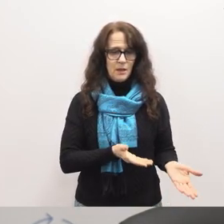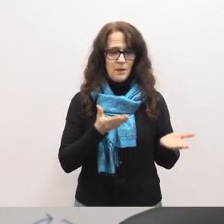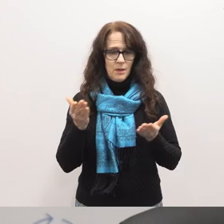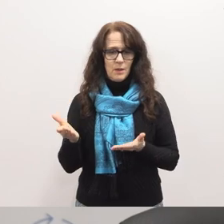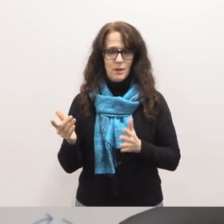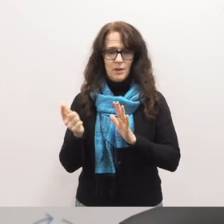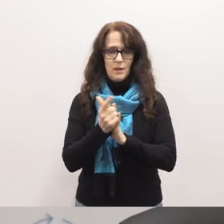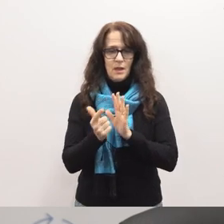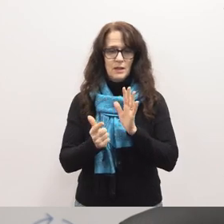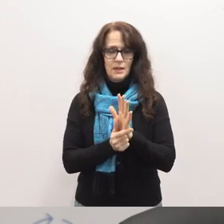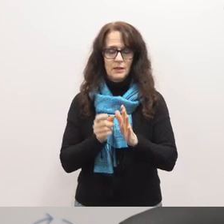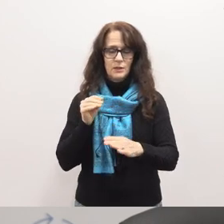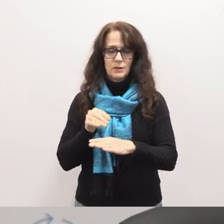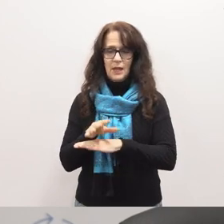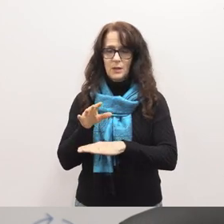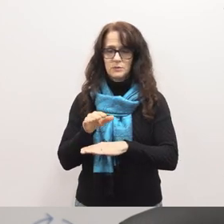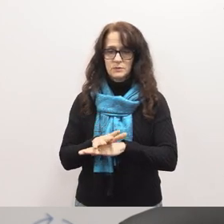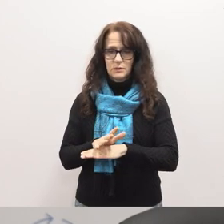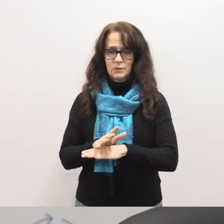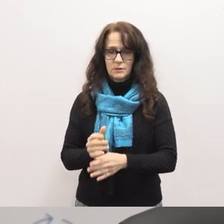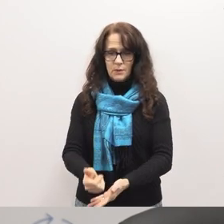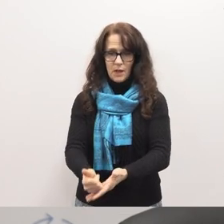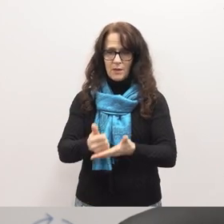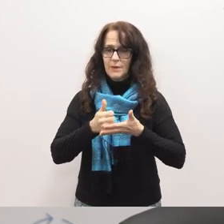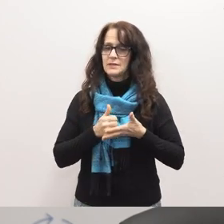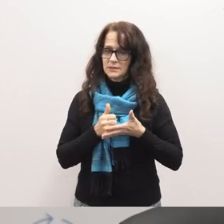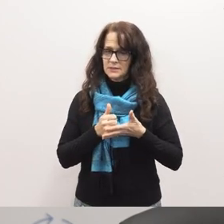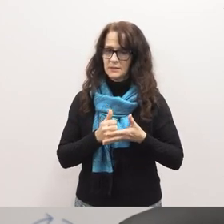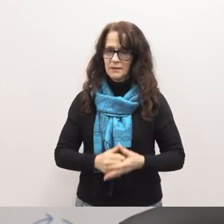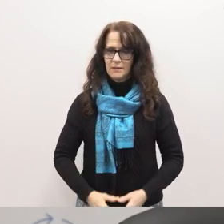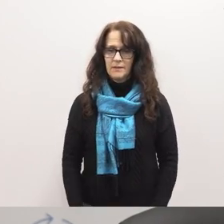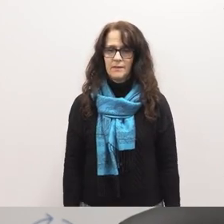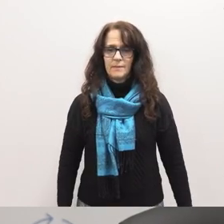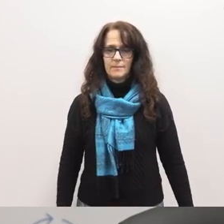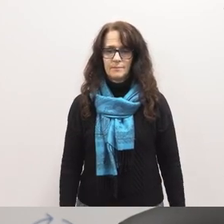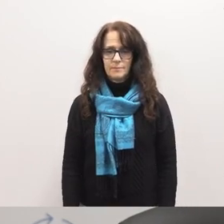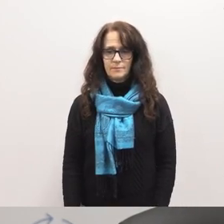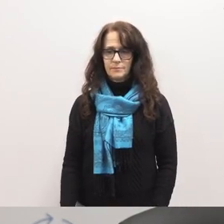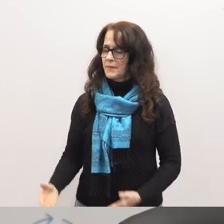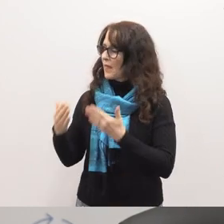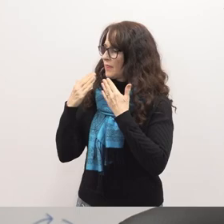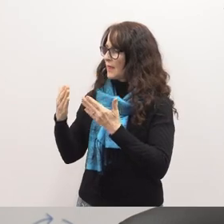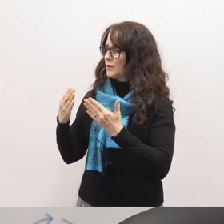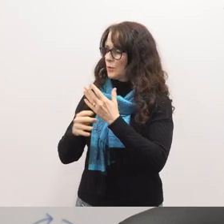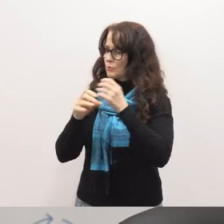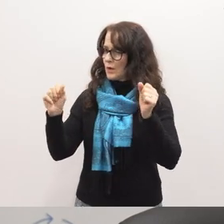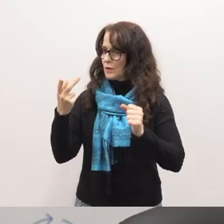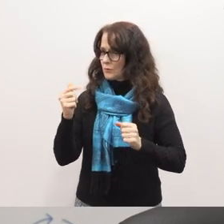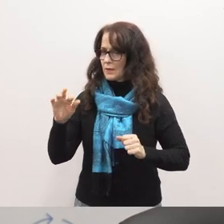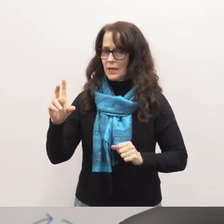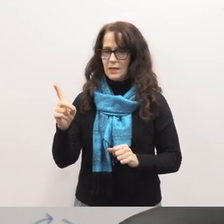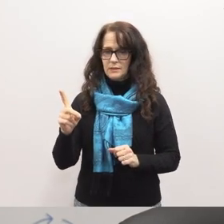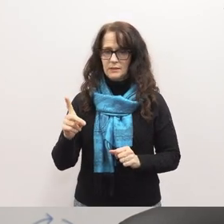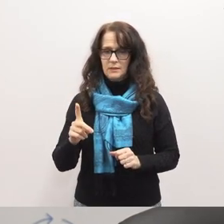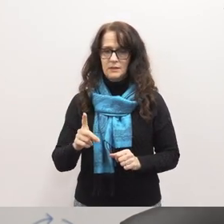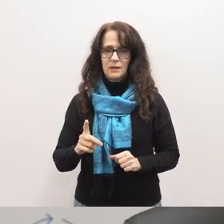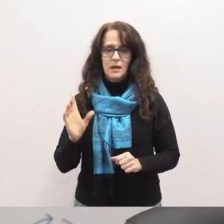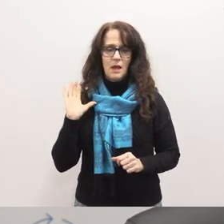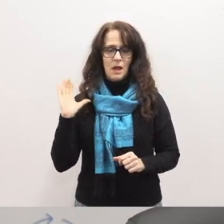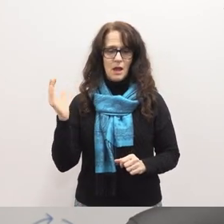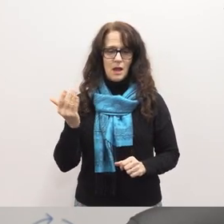legal counsel to help us out. Thank you, President Craighead. Due to the fact that